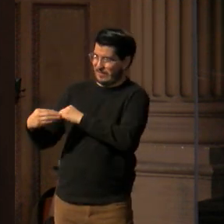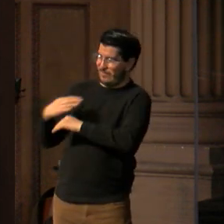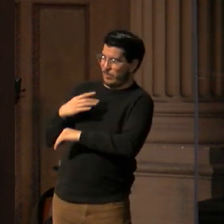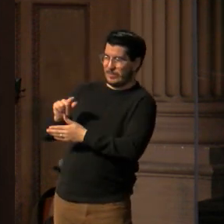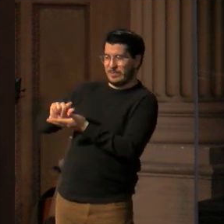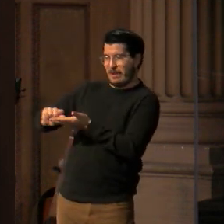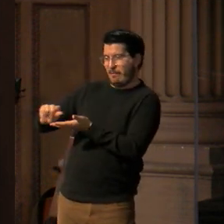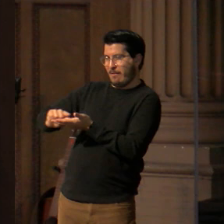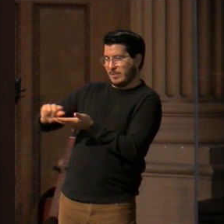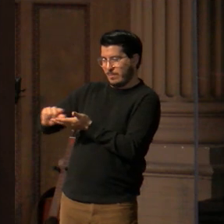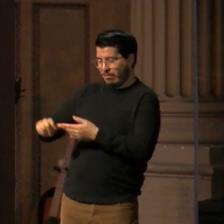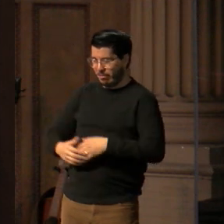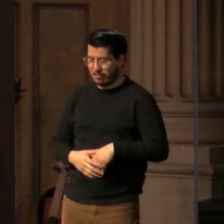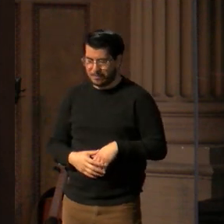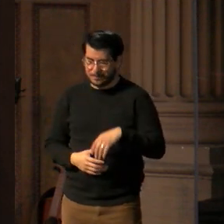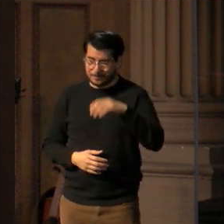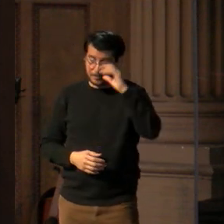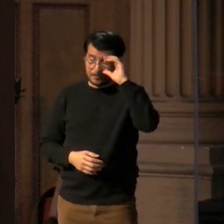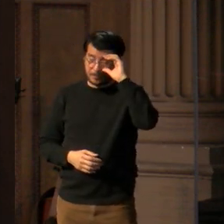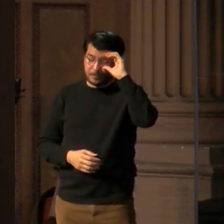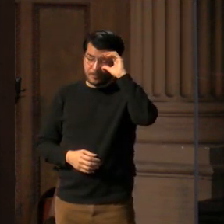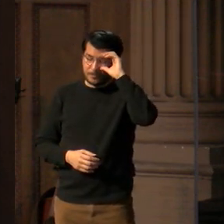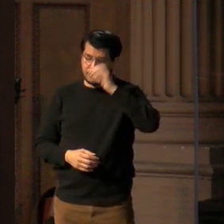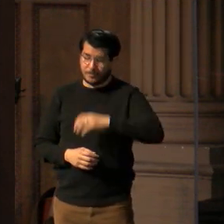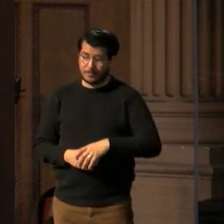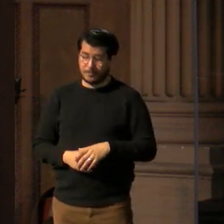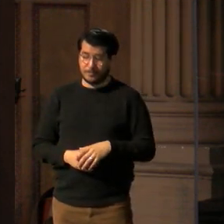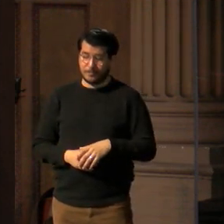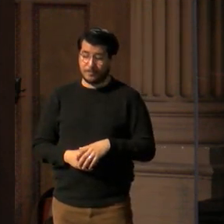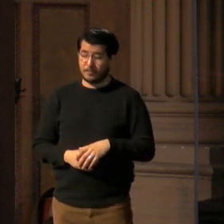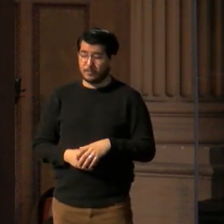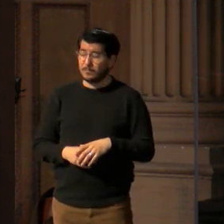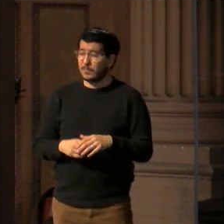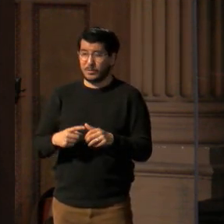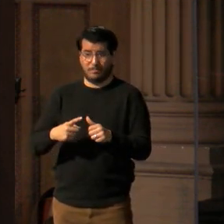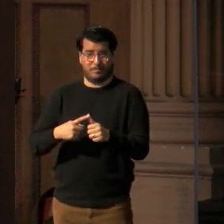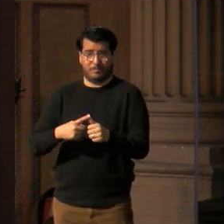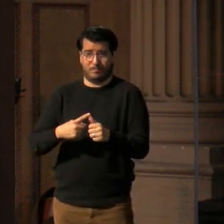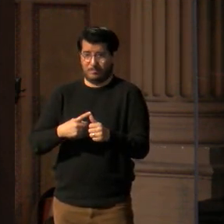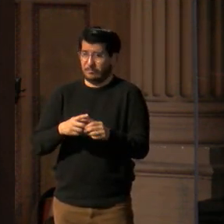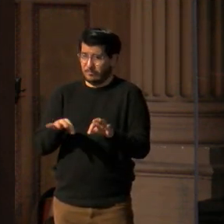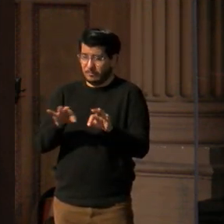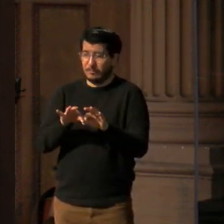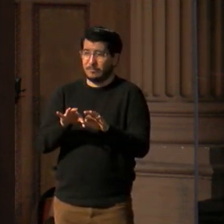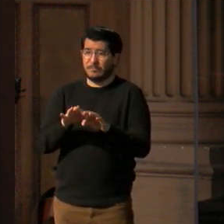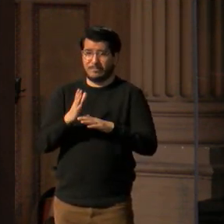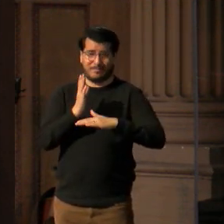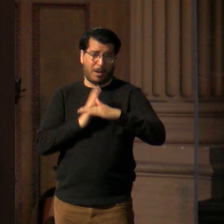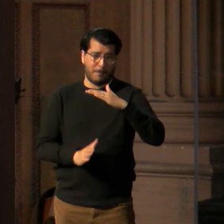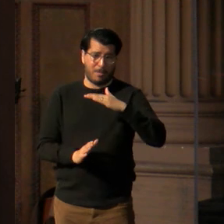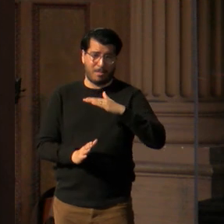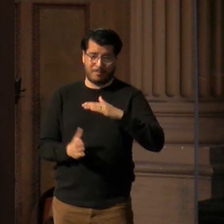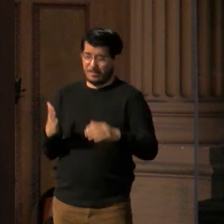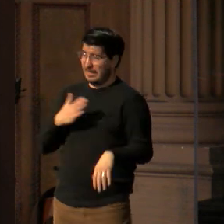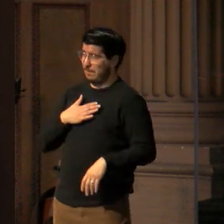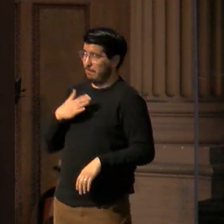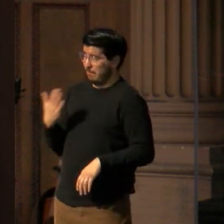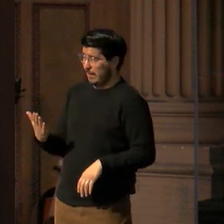We have to start in all of our approach by being humble, where we admit our sin and our need. That's how we became Christians.